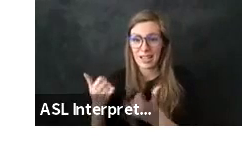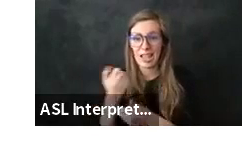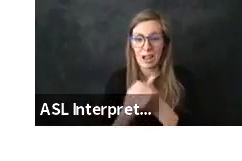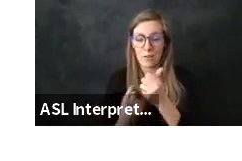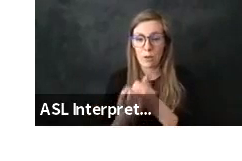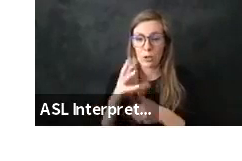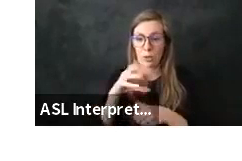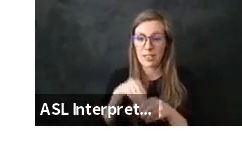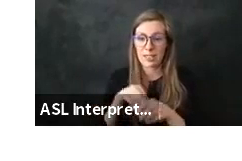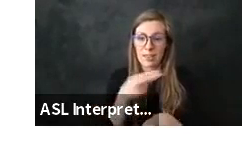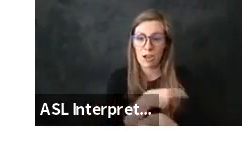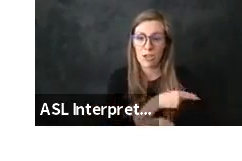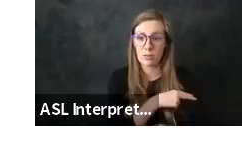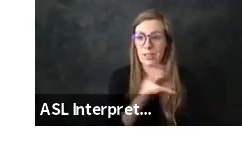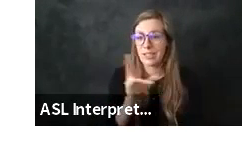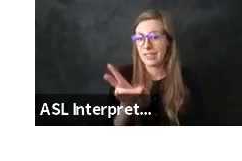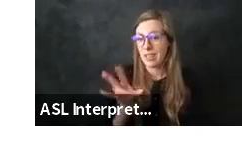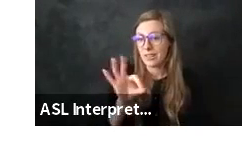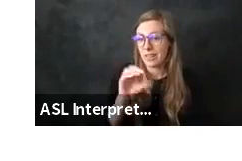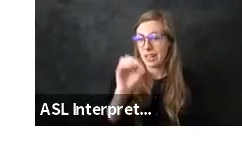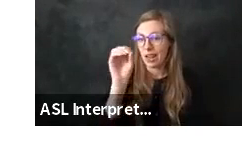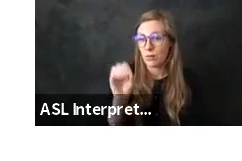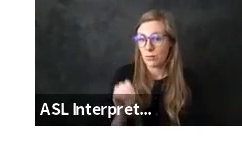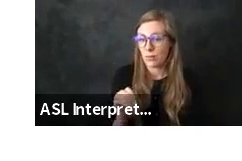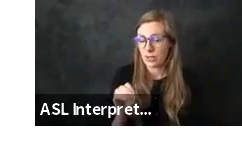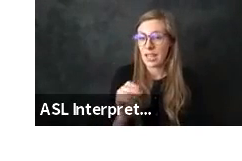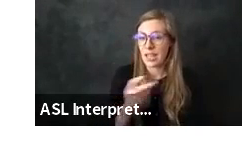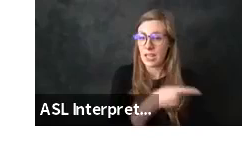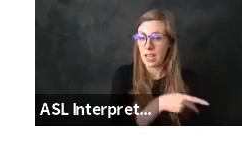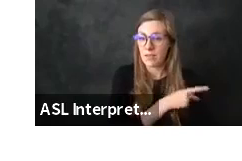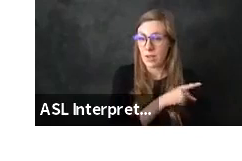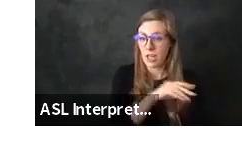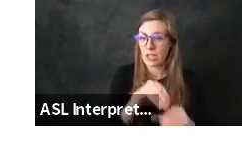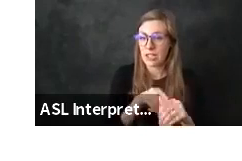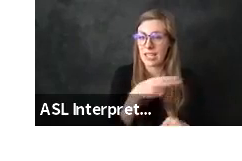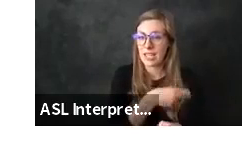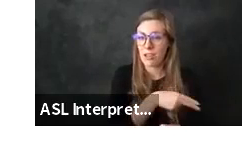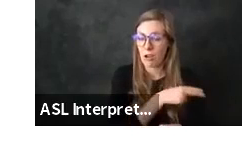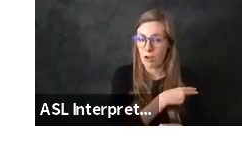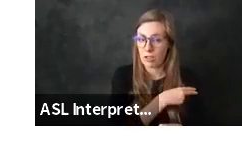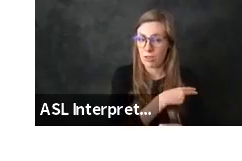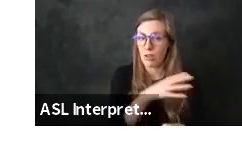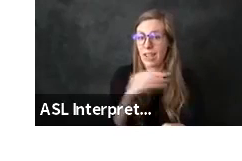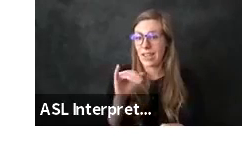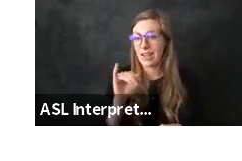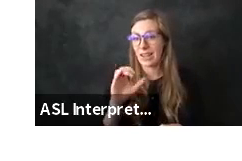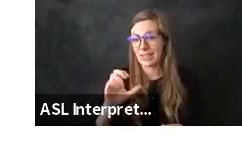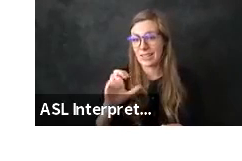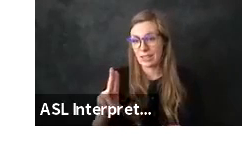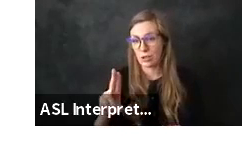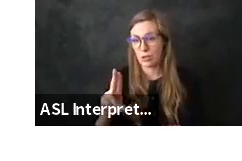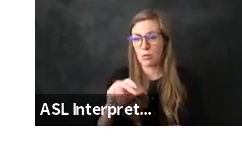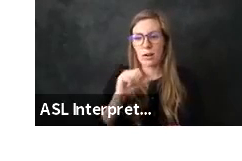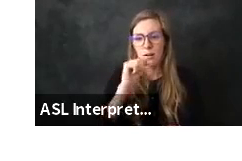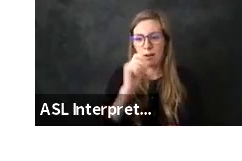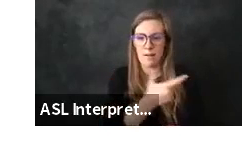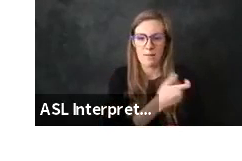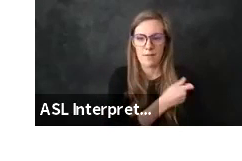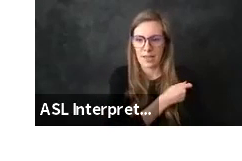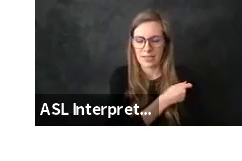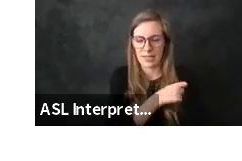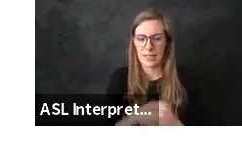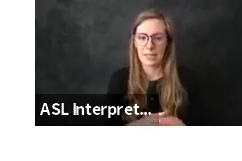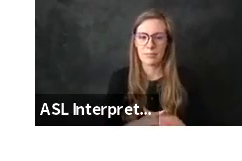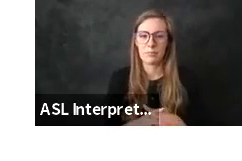hospitalized, we see that 79% of COVID-19 patients hospitalized and in the ICU are unvaccinated. Looking